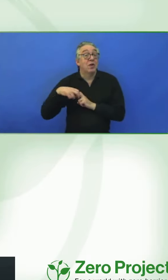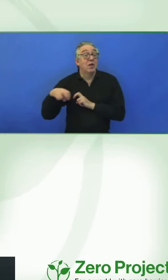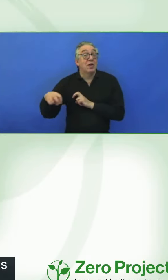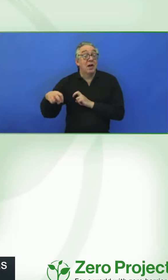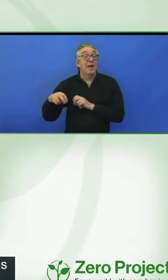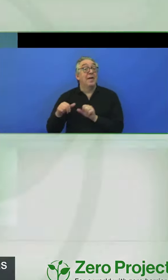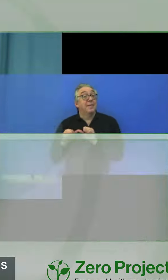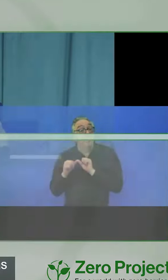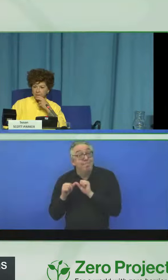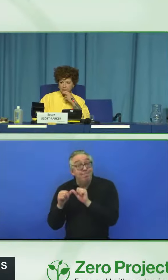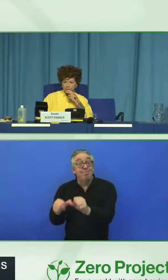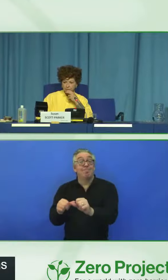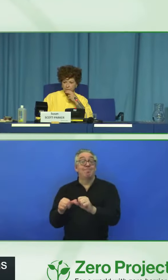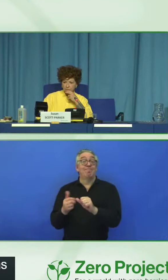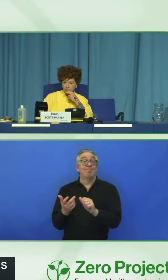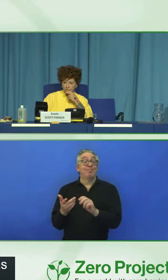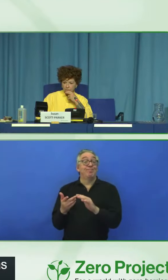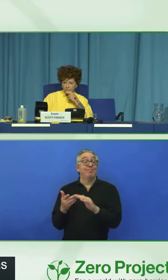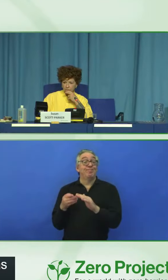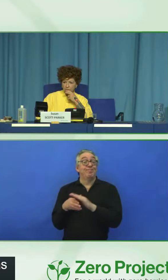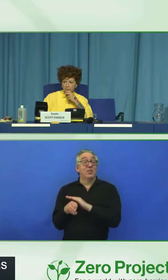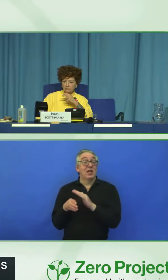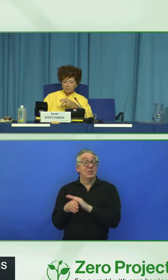Joanna, can you come in on that?